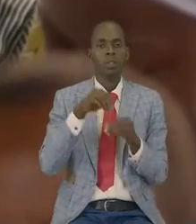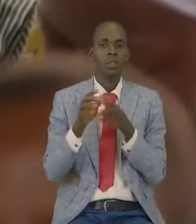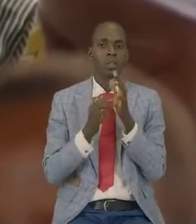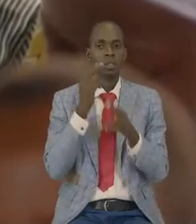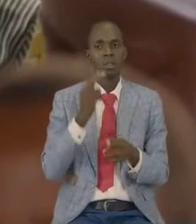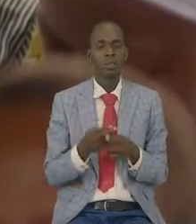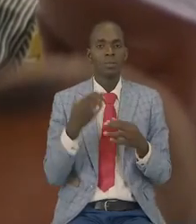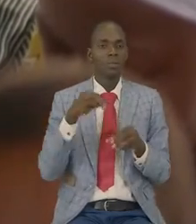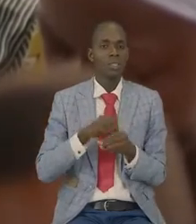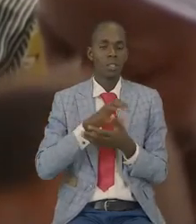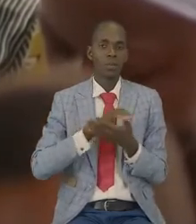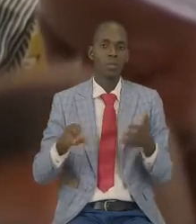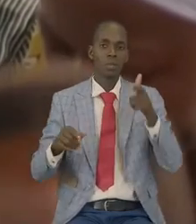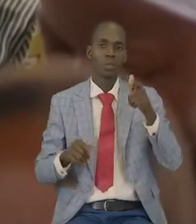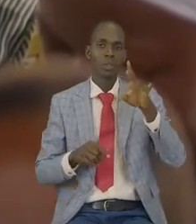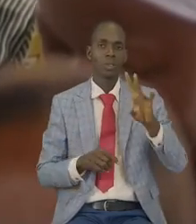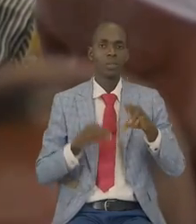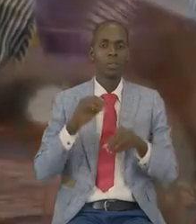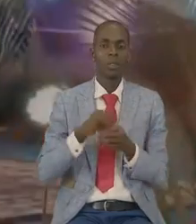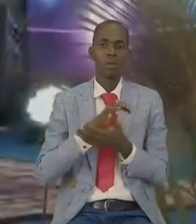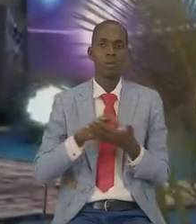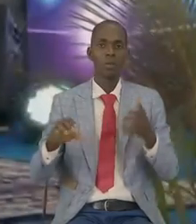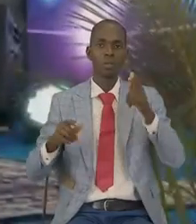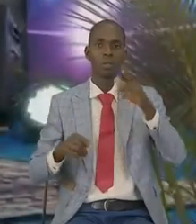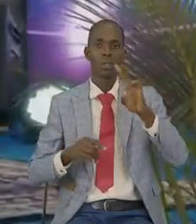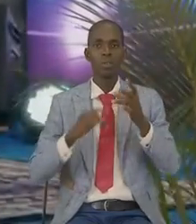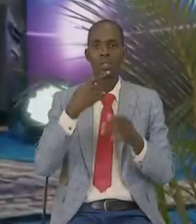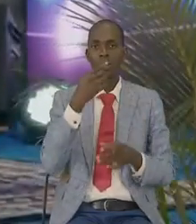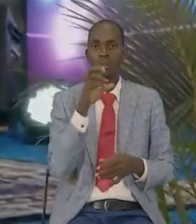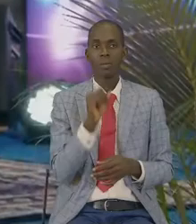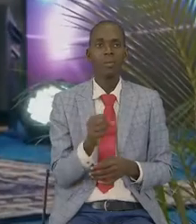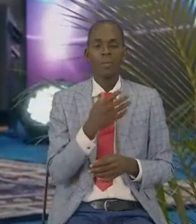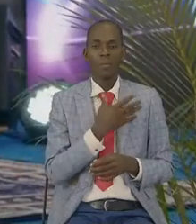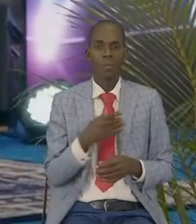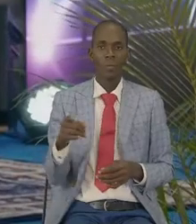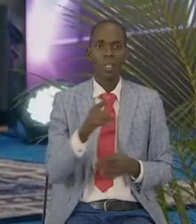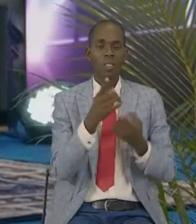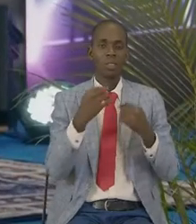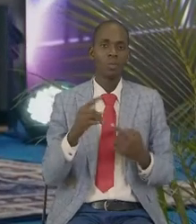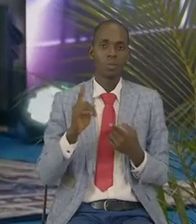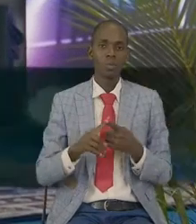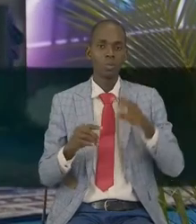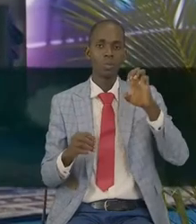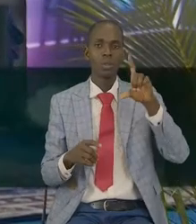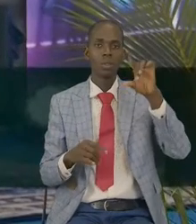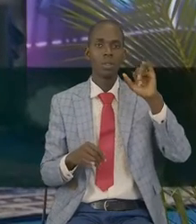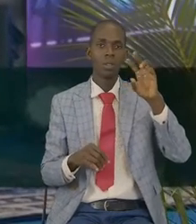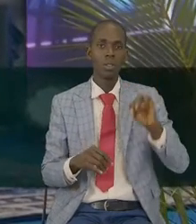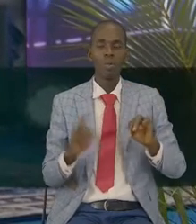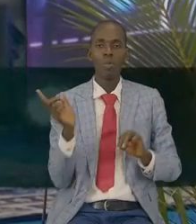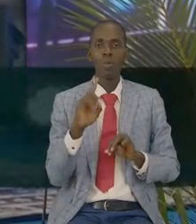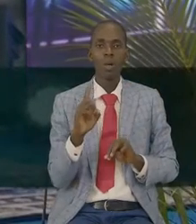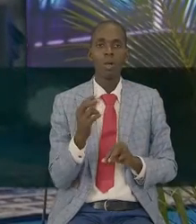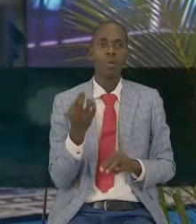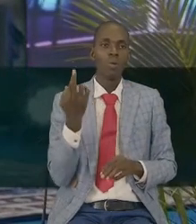to verse 27. Verse 27 says, and he came into Elim, where